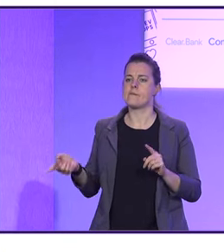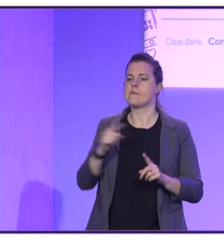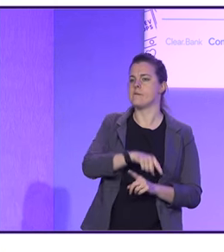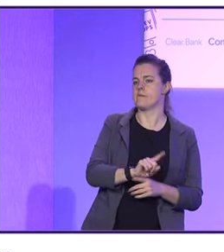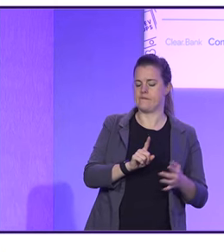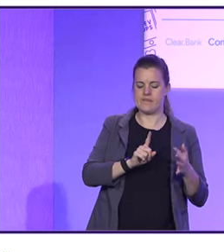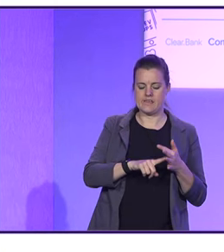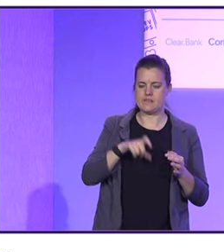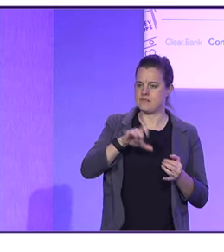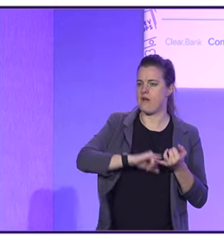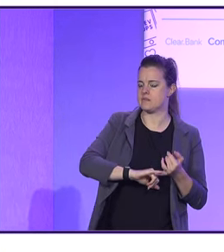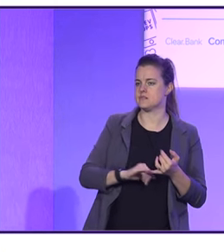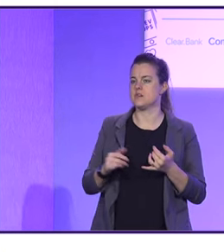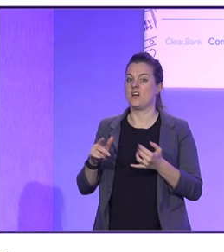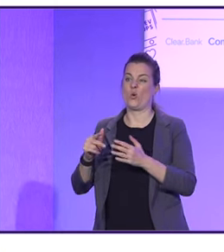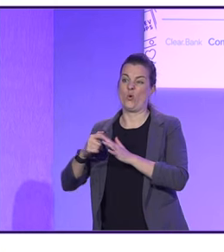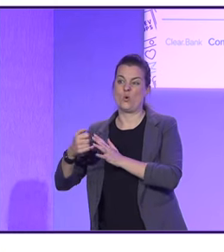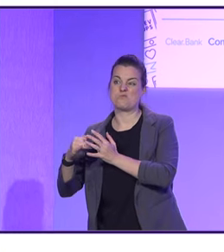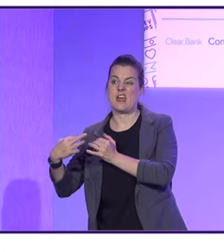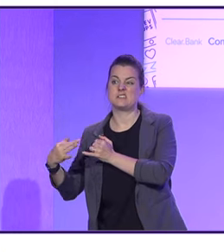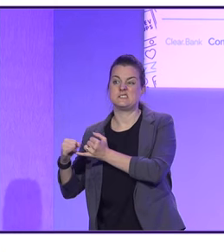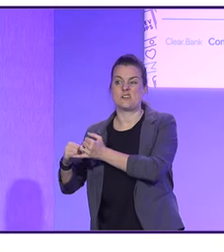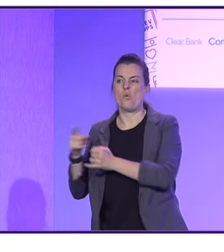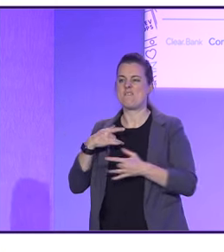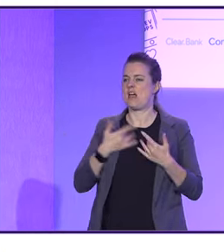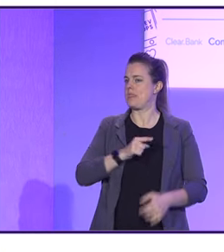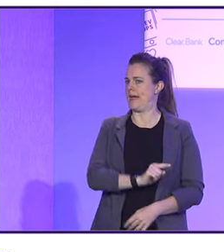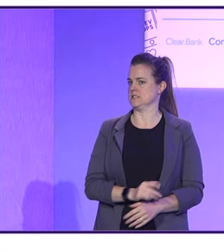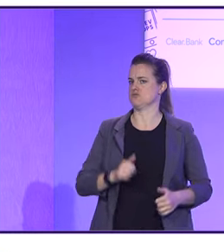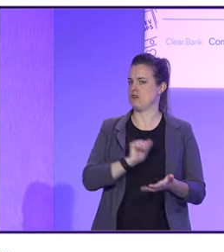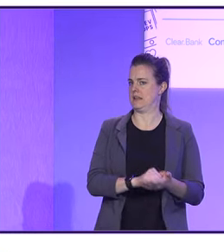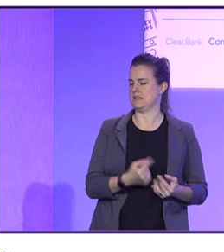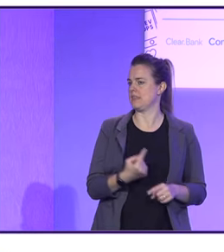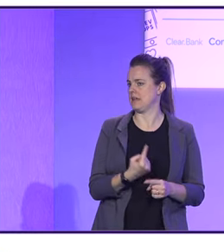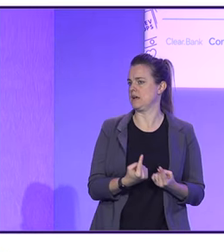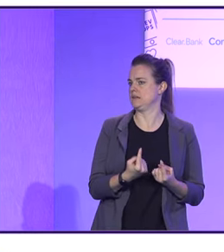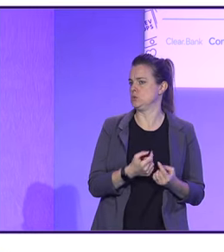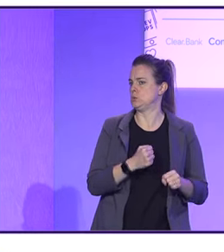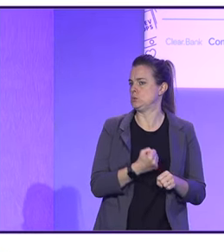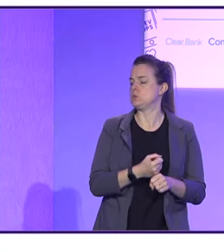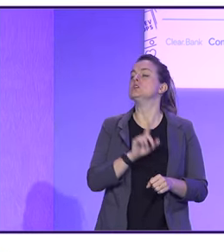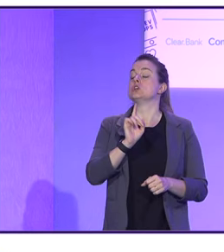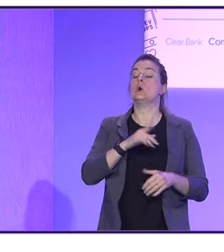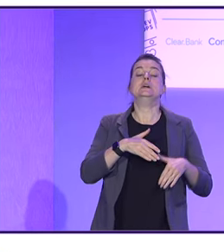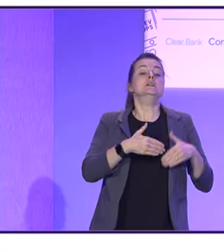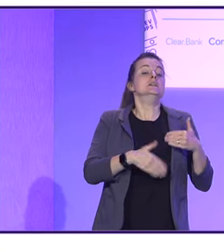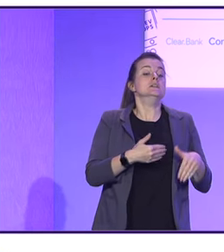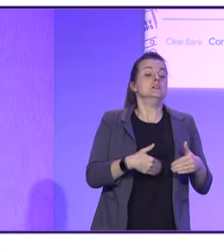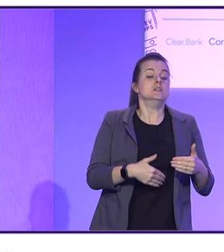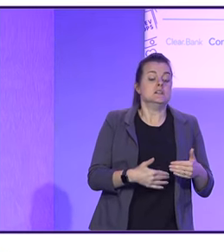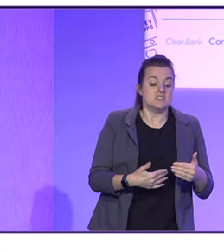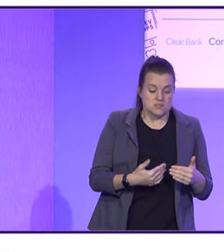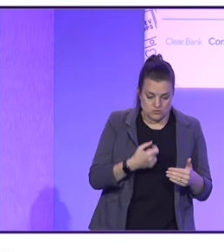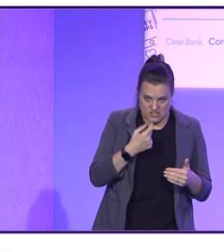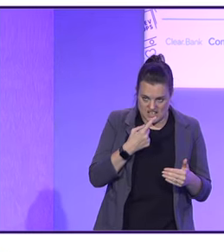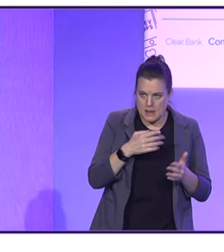PaaS, Kubernetes, ECS. ECS felt the right thing to do. What we discovered, though, as we embarked on this project, is that the